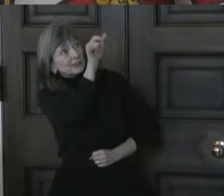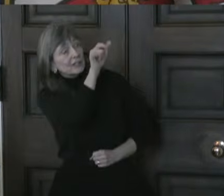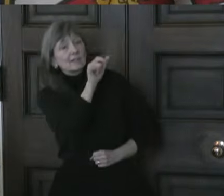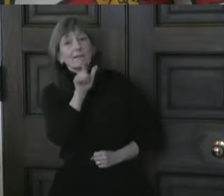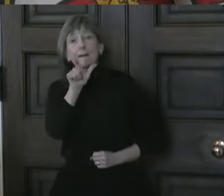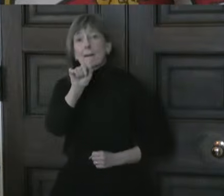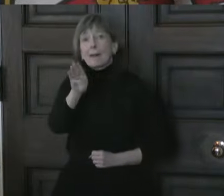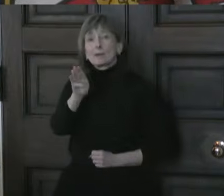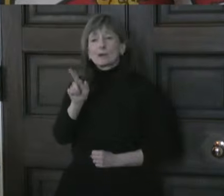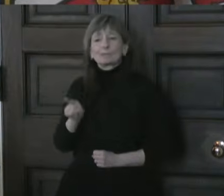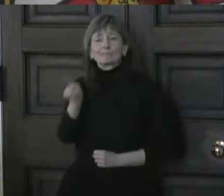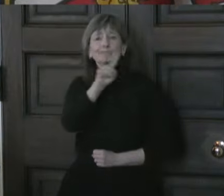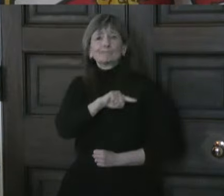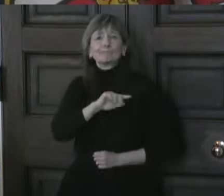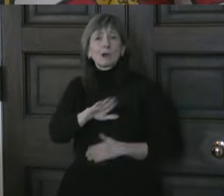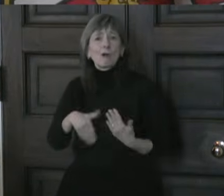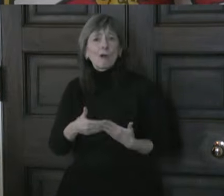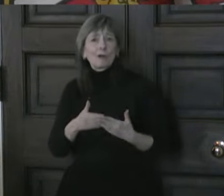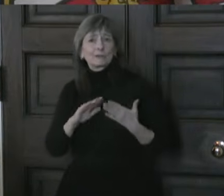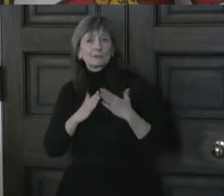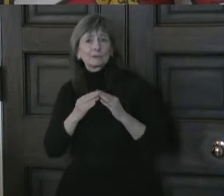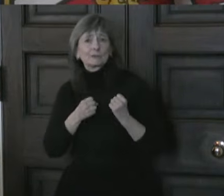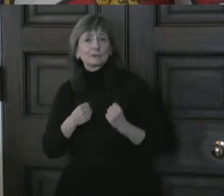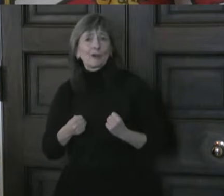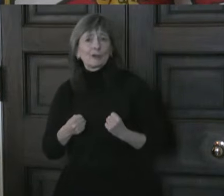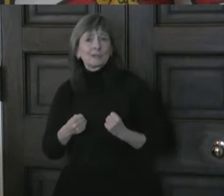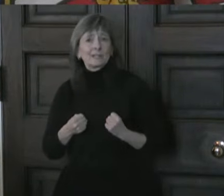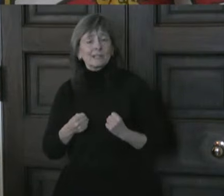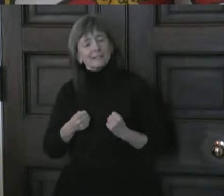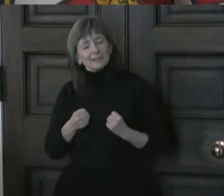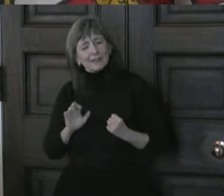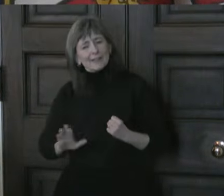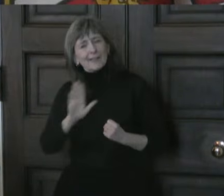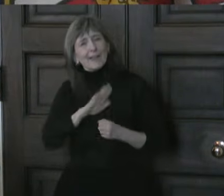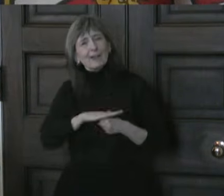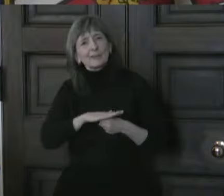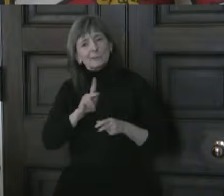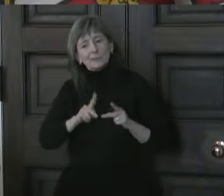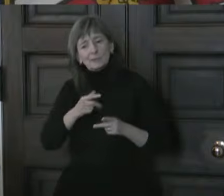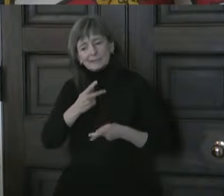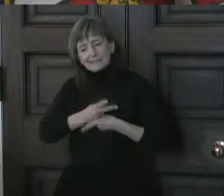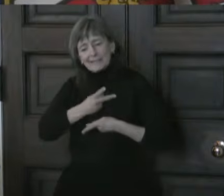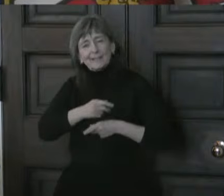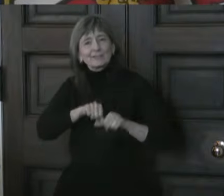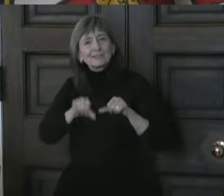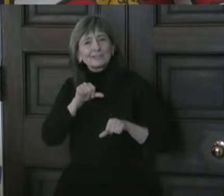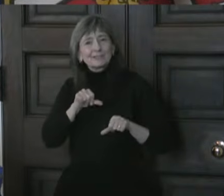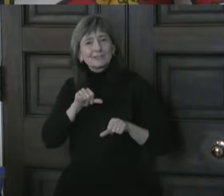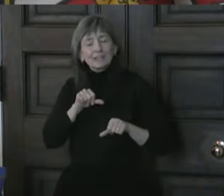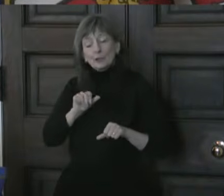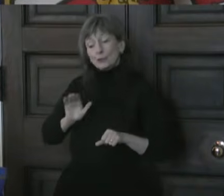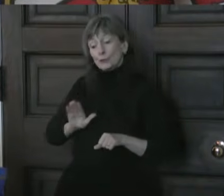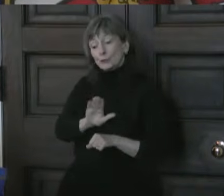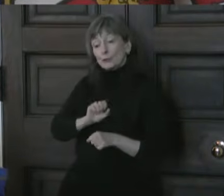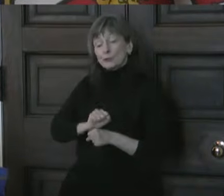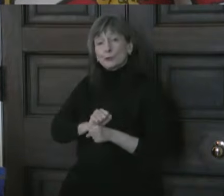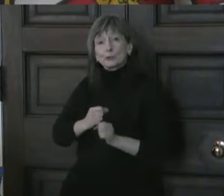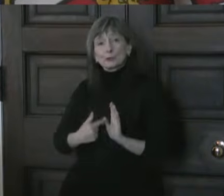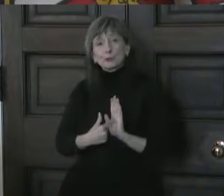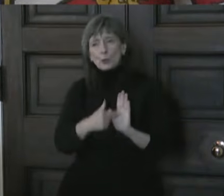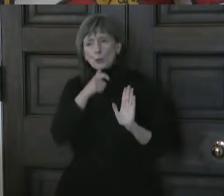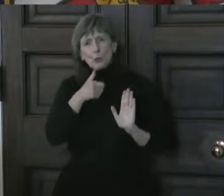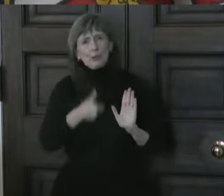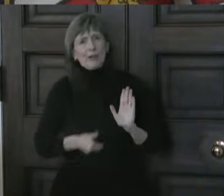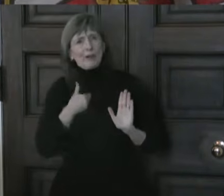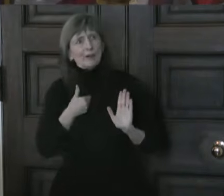many of the places where people look out for one another. Your work reflects who we are and what we want our